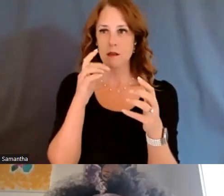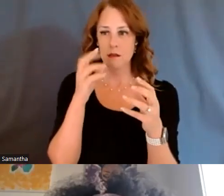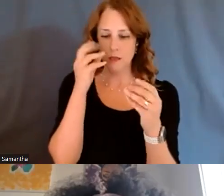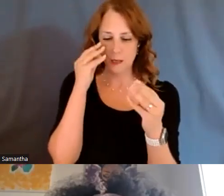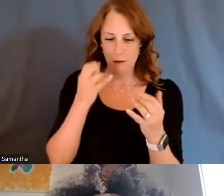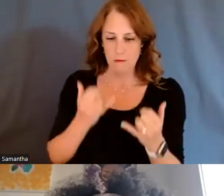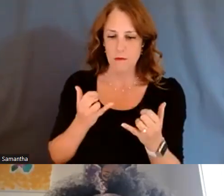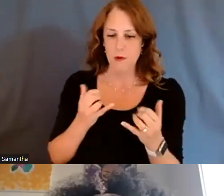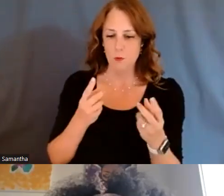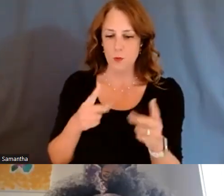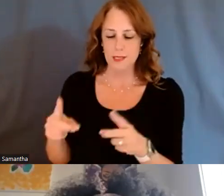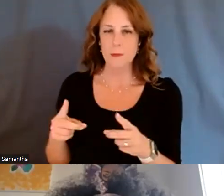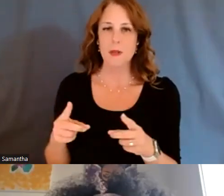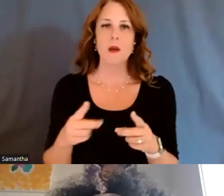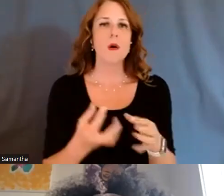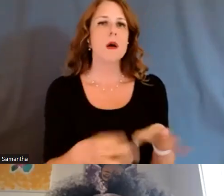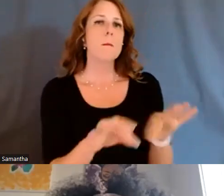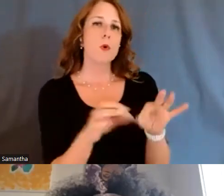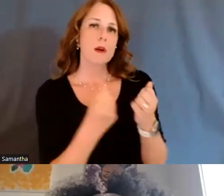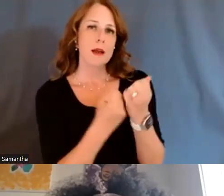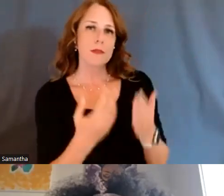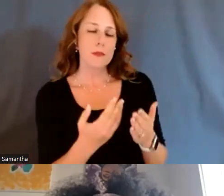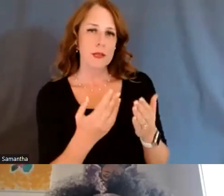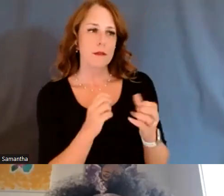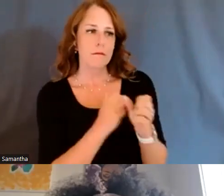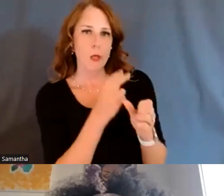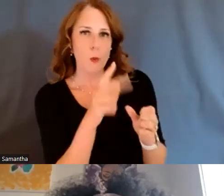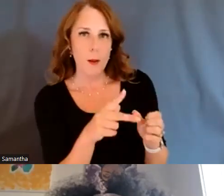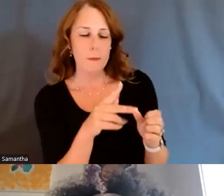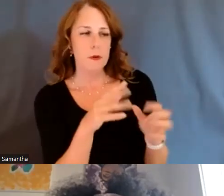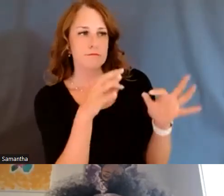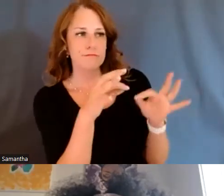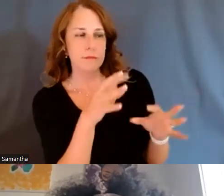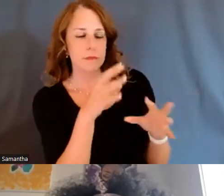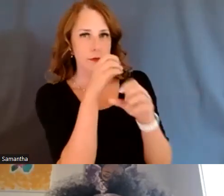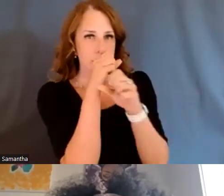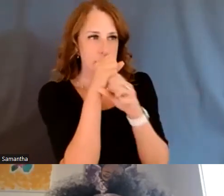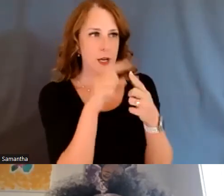I think it's really important to explain, the confidentiality, the free service,